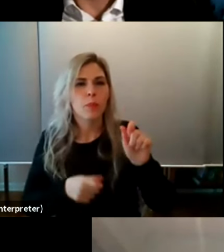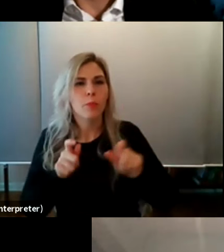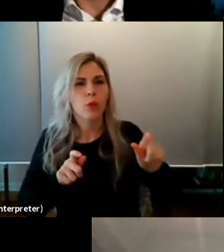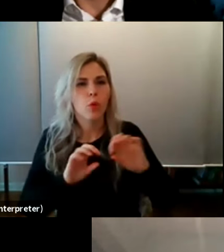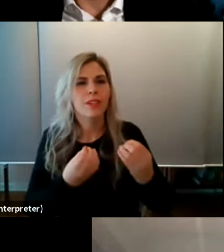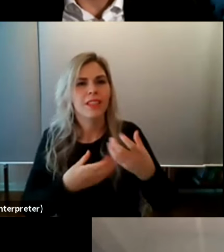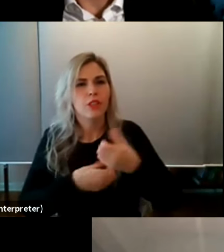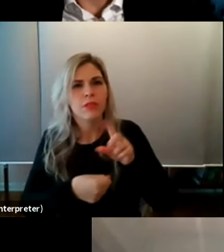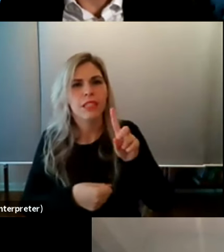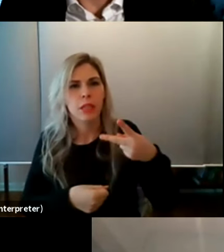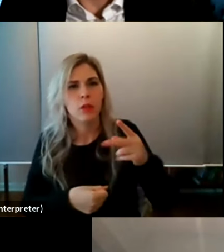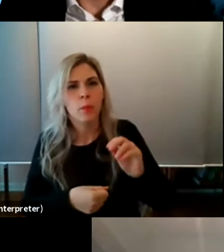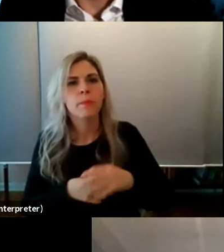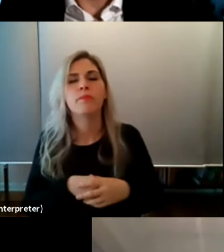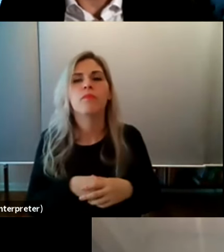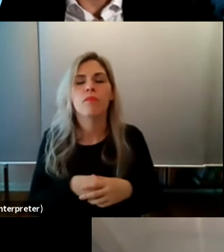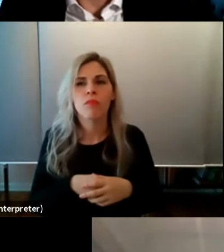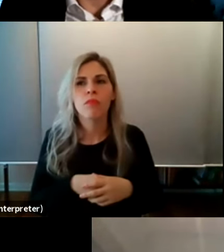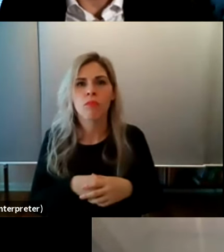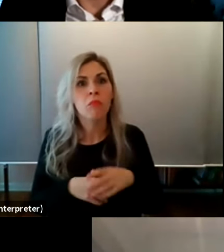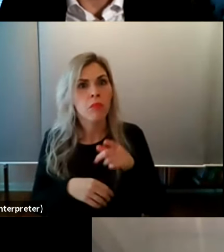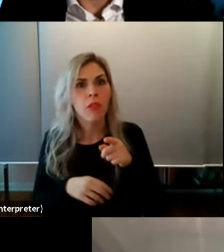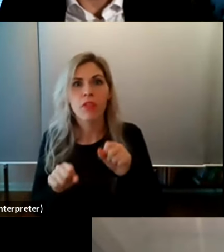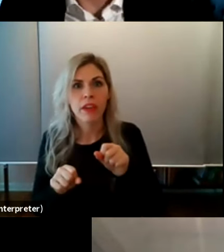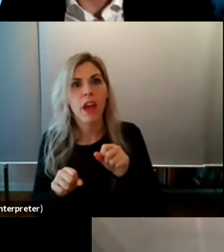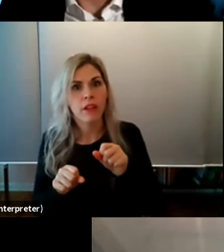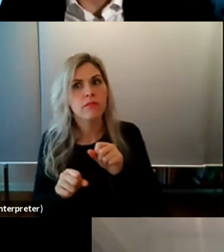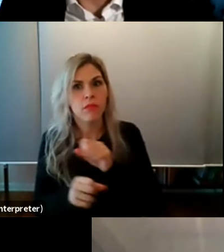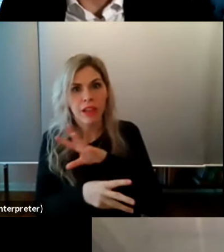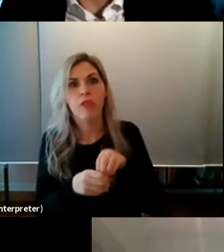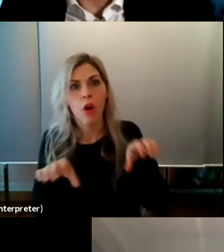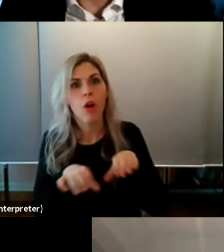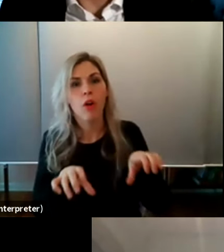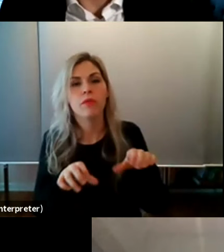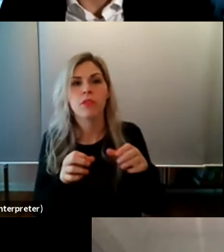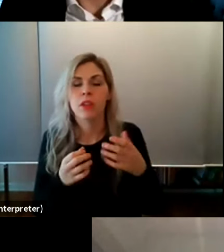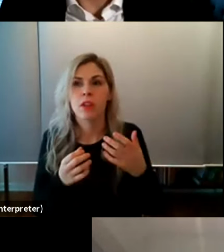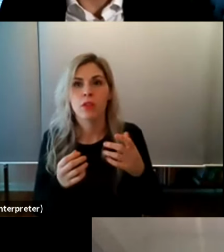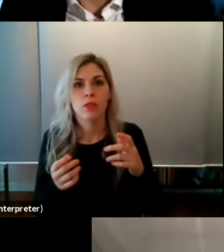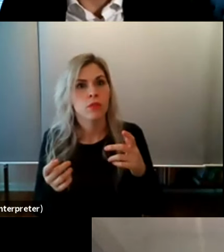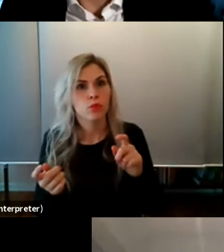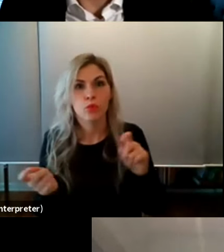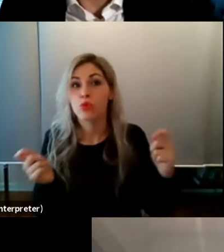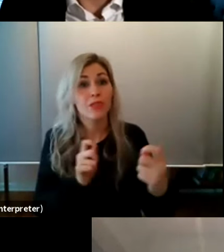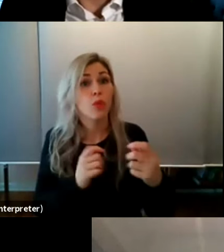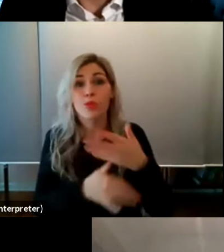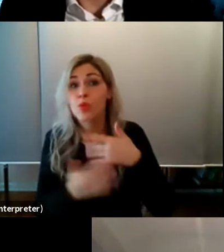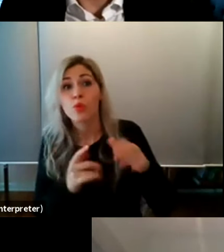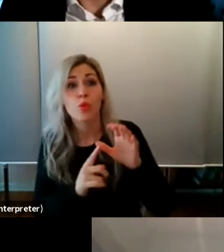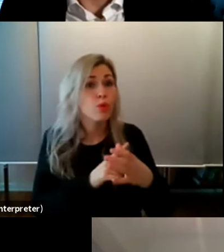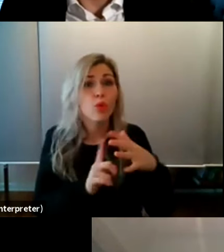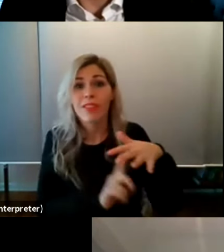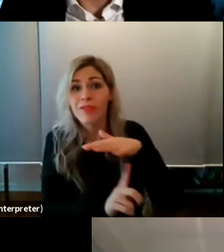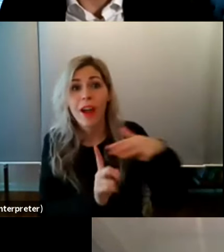be taking part in the process of transforming sociocultural settings and